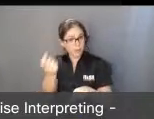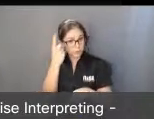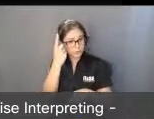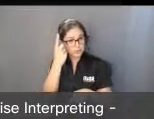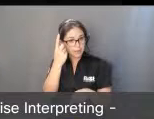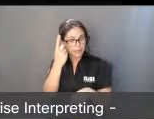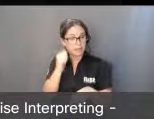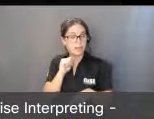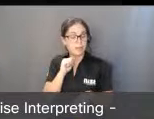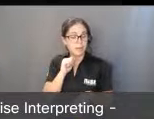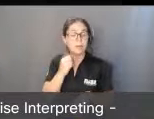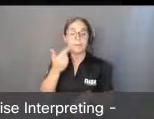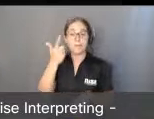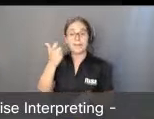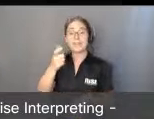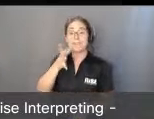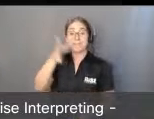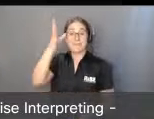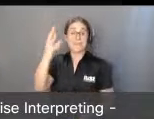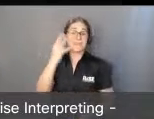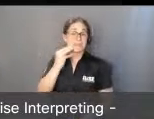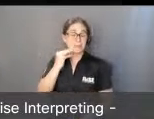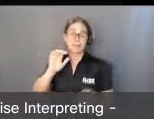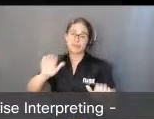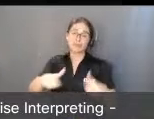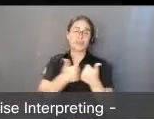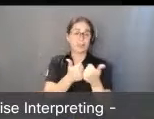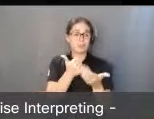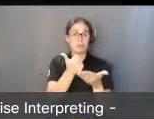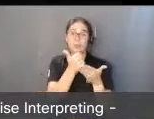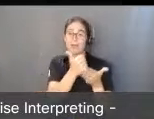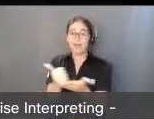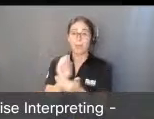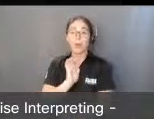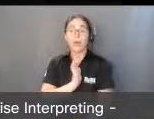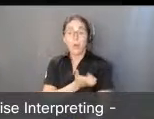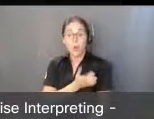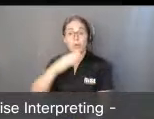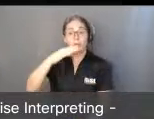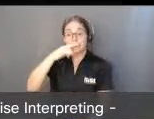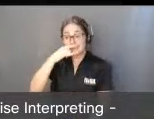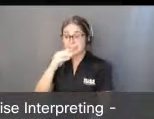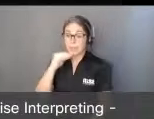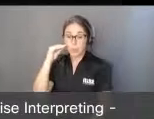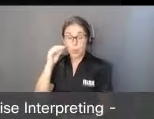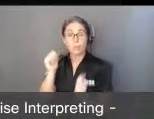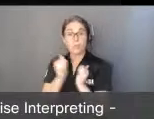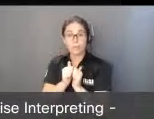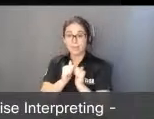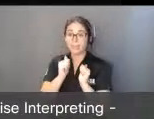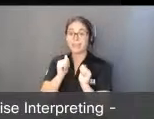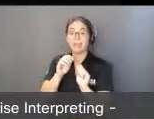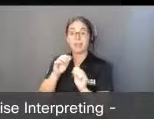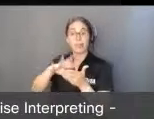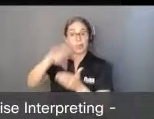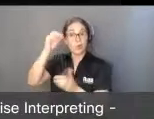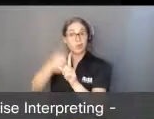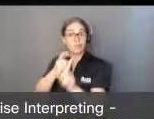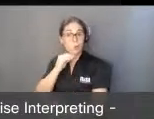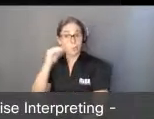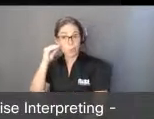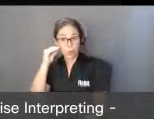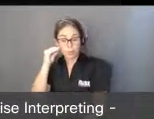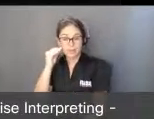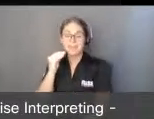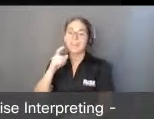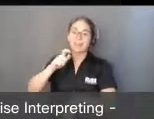a parent's experience of how challenging it is to help our own children at home with distance learning. A lot of instructions to explain and go over and time